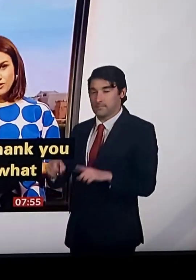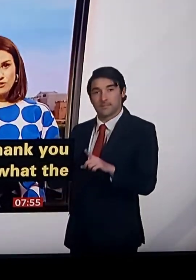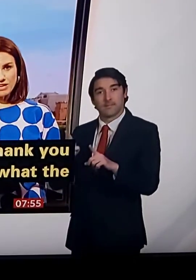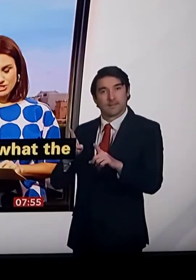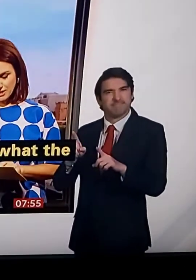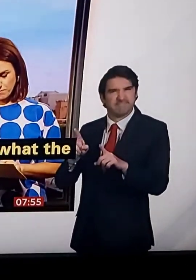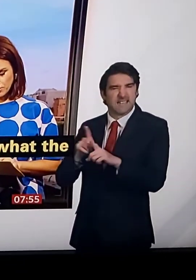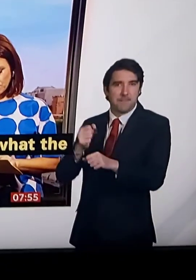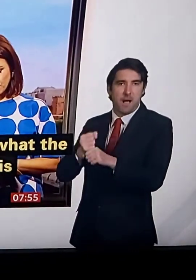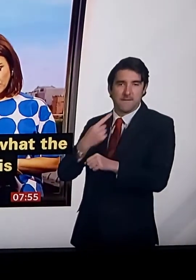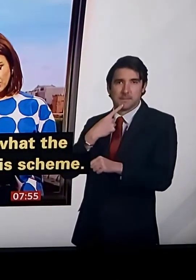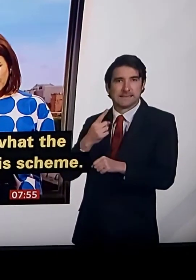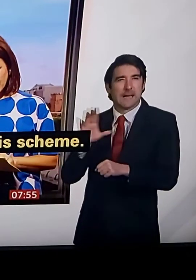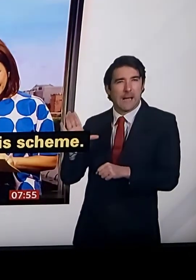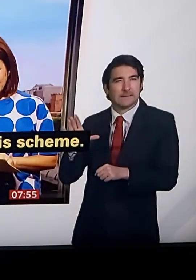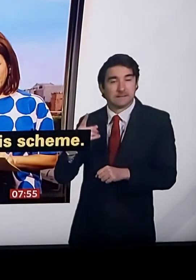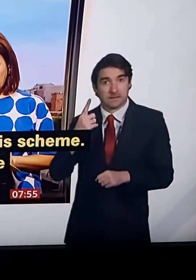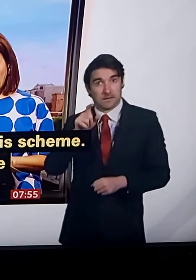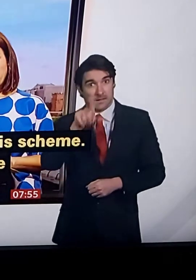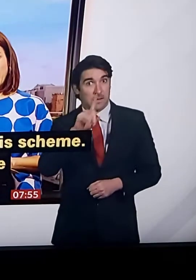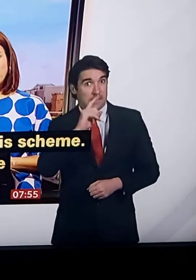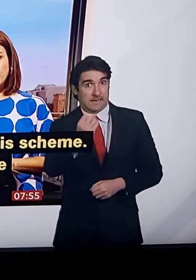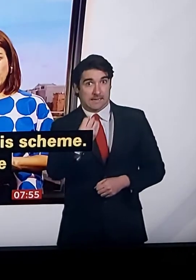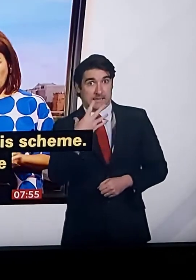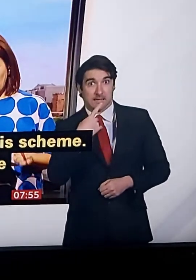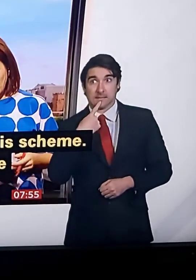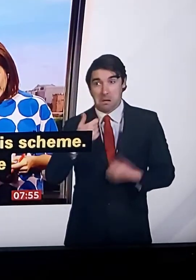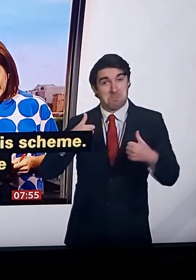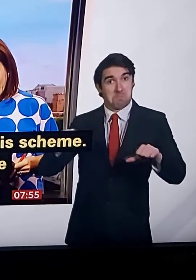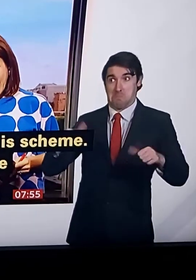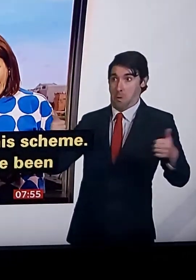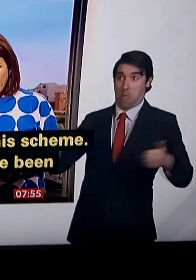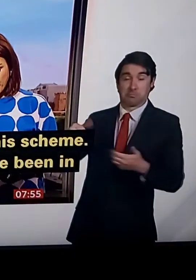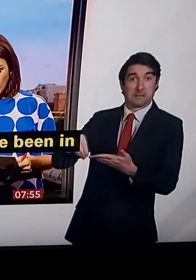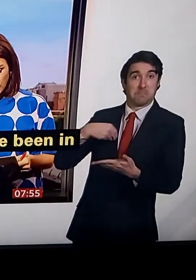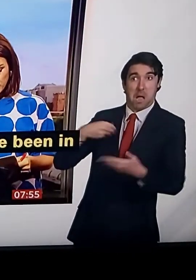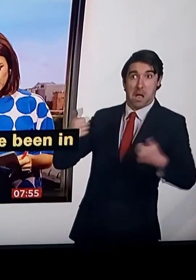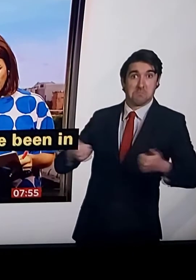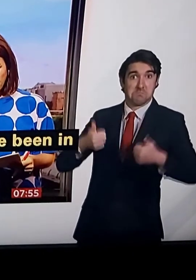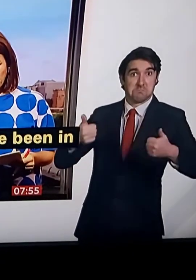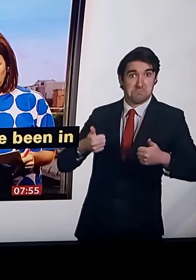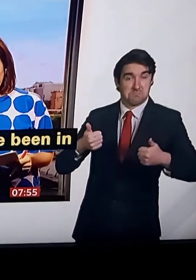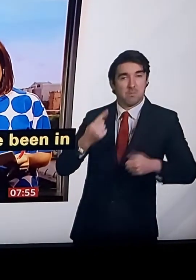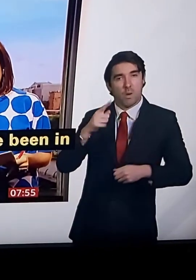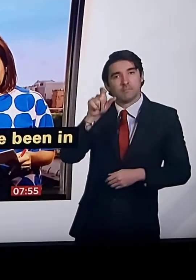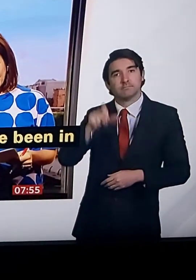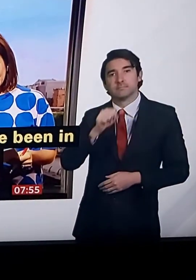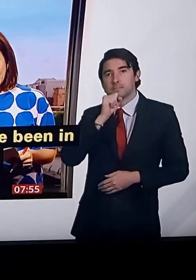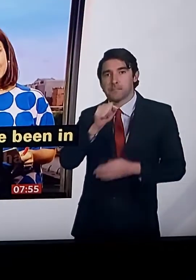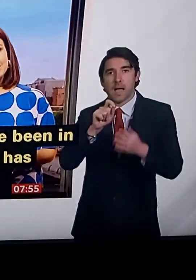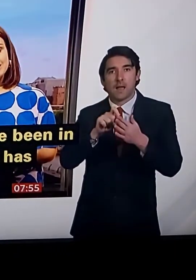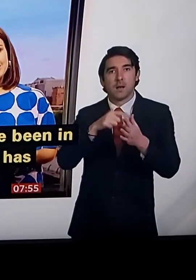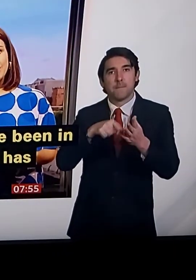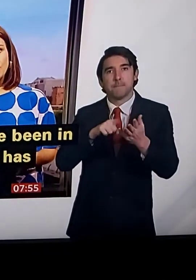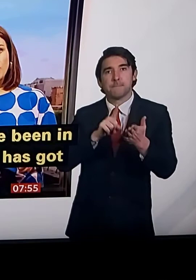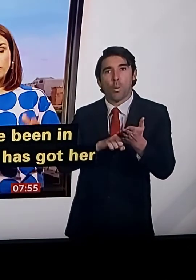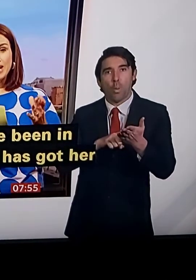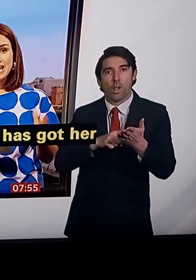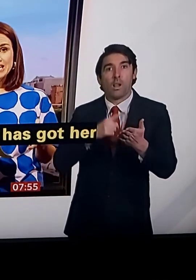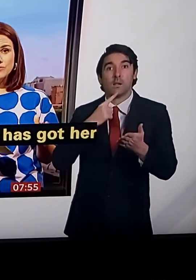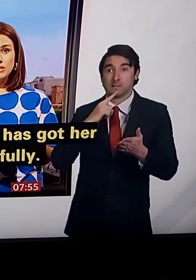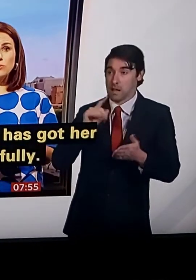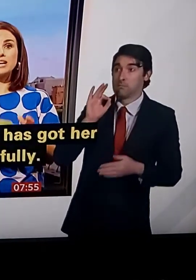morning. Another Angela in Boston Spa. She's successfully got her payment through already. Paul, though, in Scunthorpe says that he's accessed his second